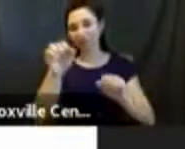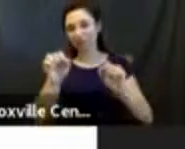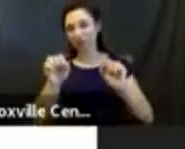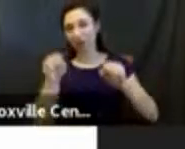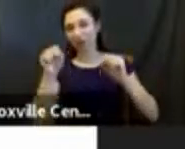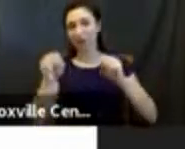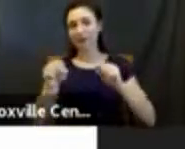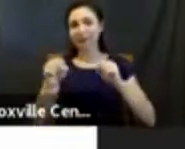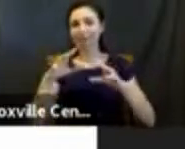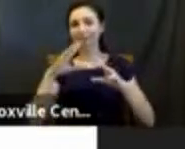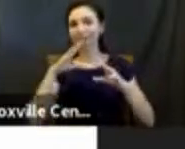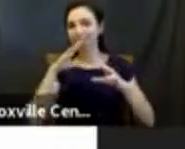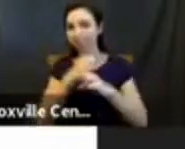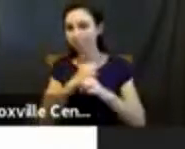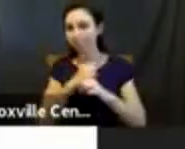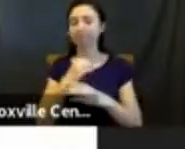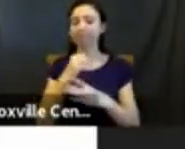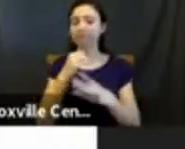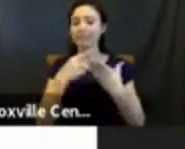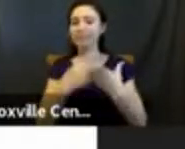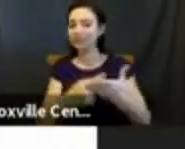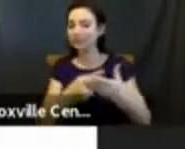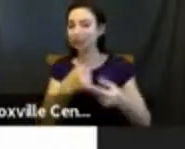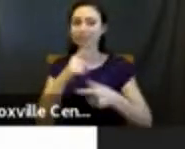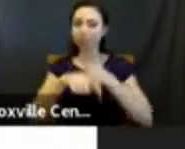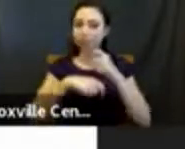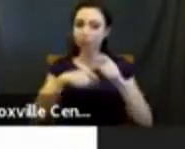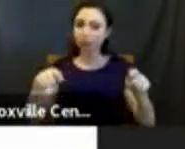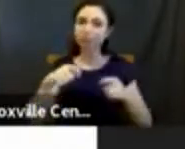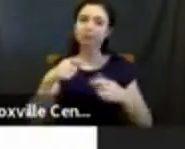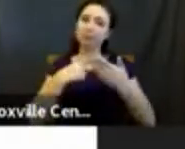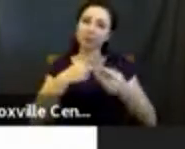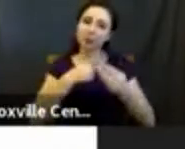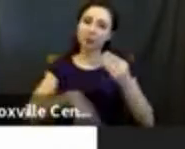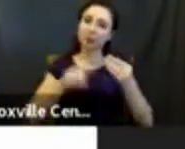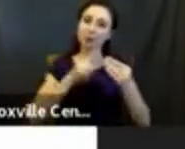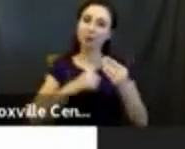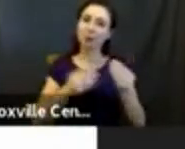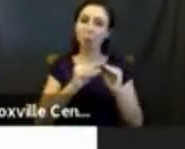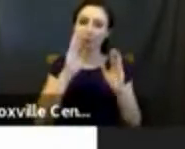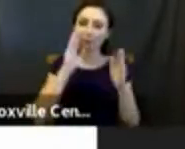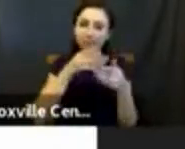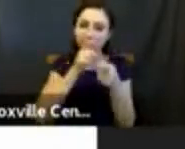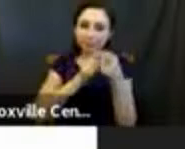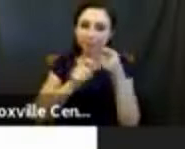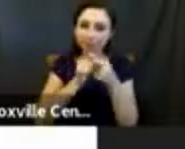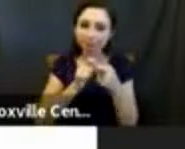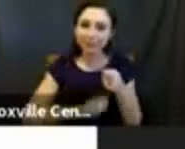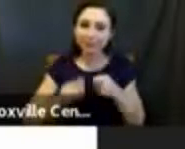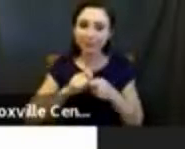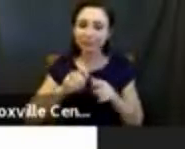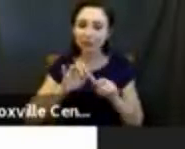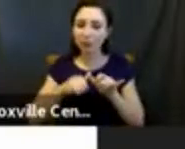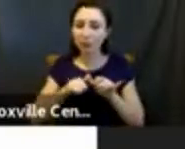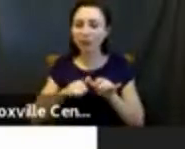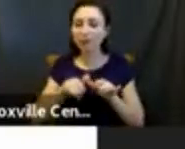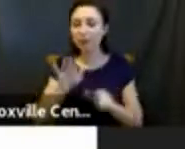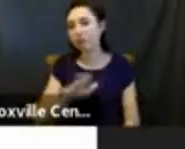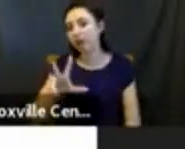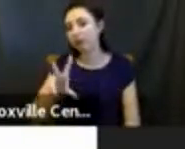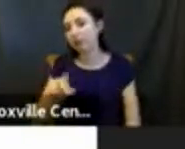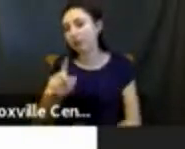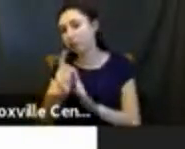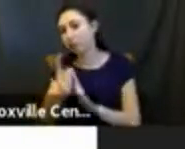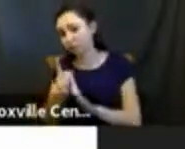about these more refined metrics. And then we're also then potentially 30 minutes away